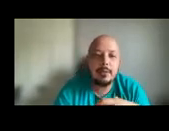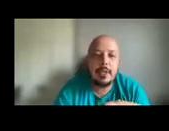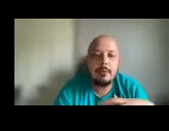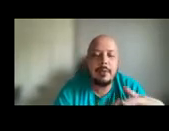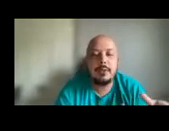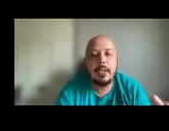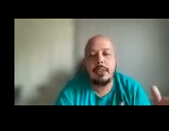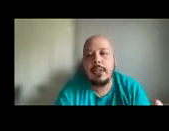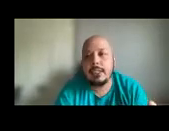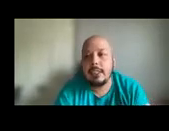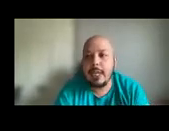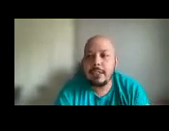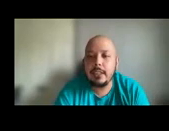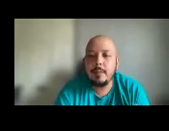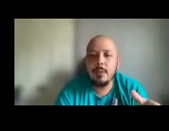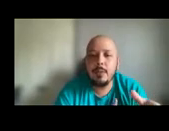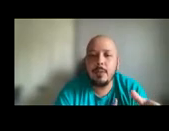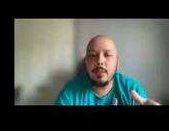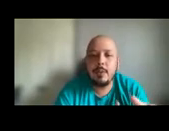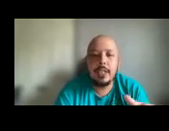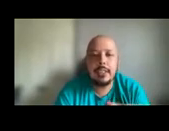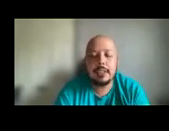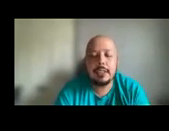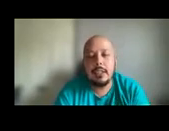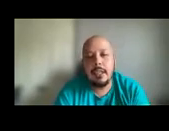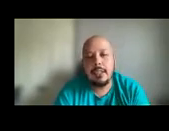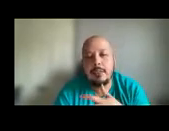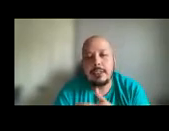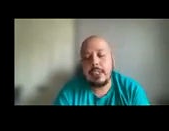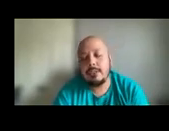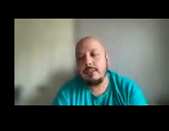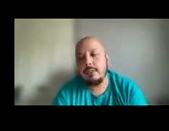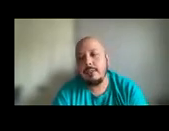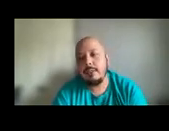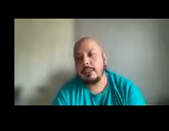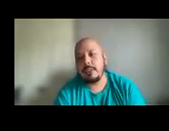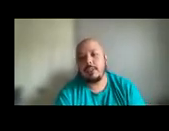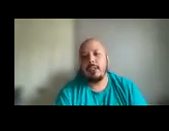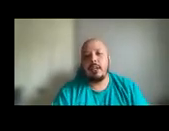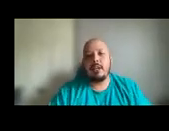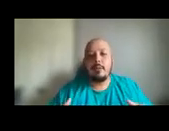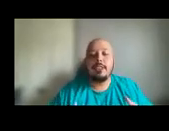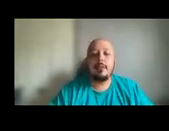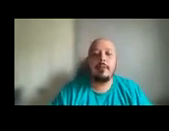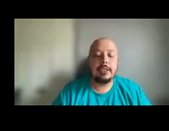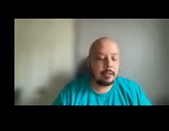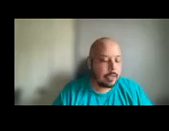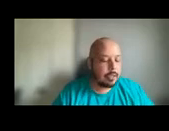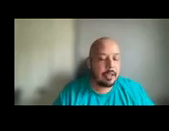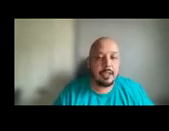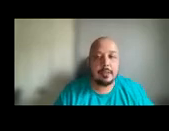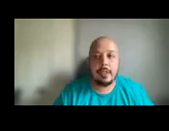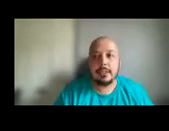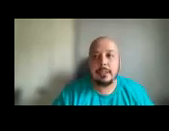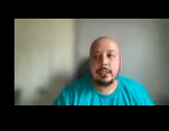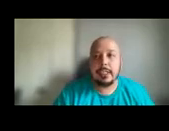examples of how folks who have been directly impacted have been organizing and different scenarios that folks have been communities have been facing, right,